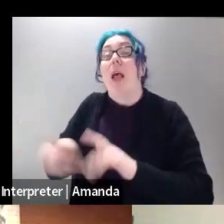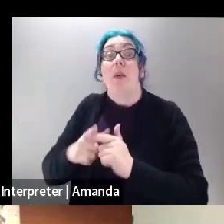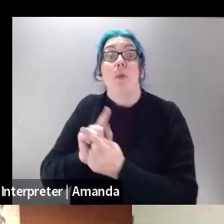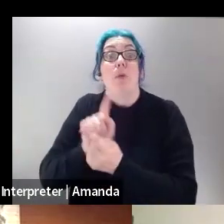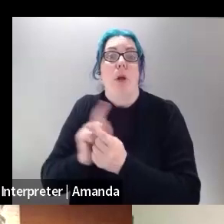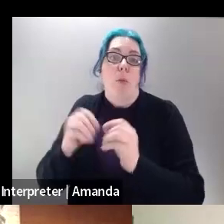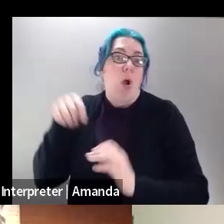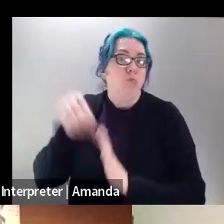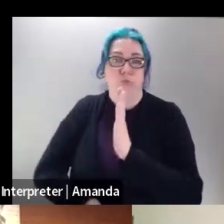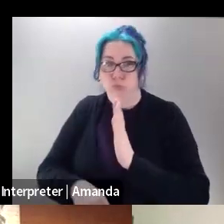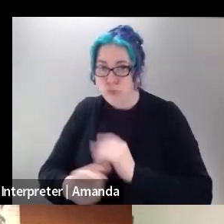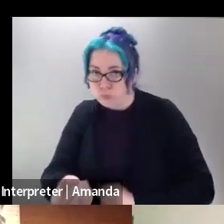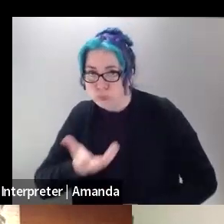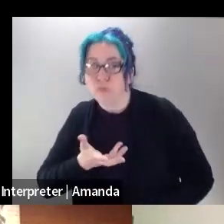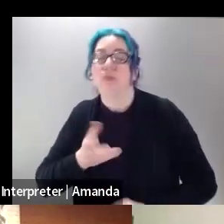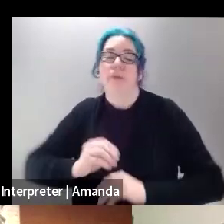like we also do now,